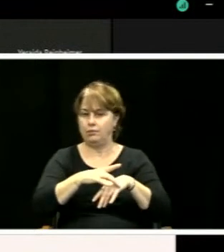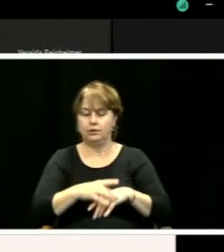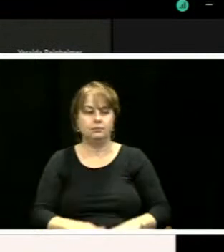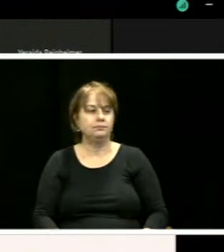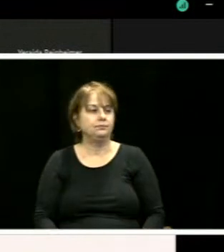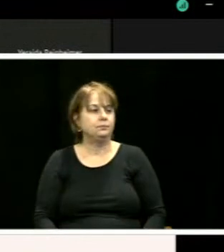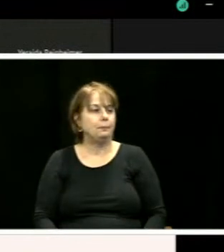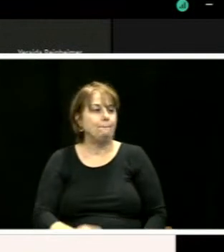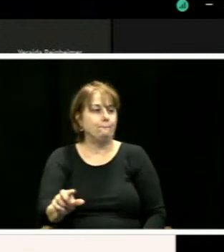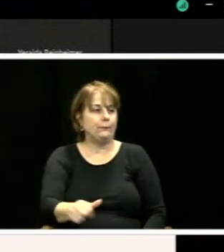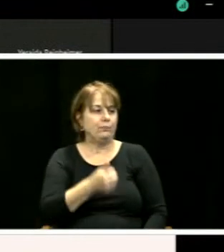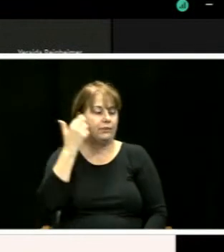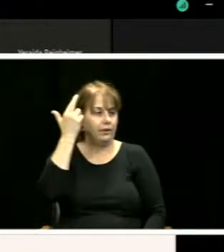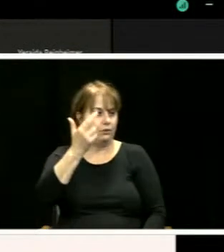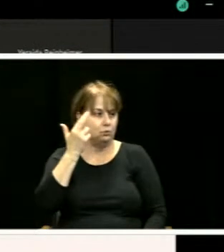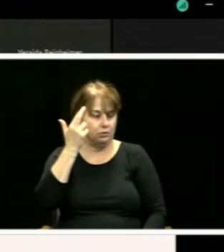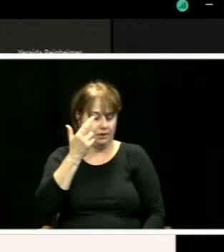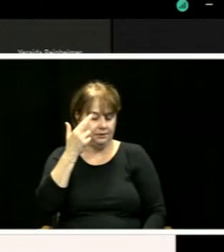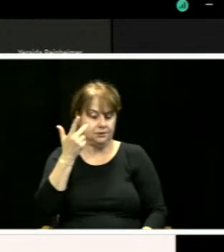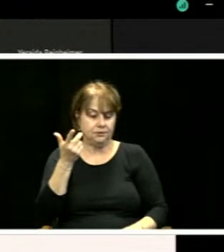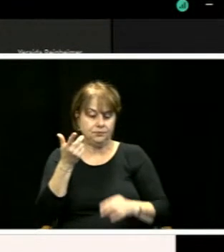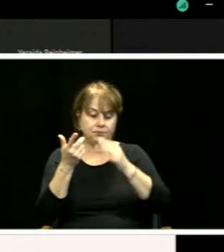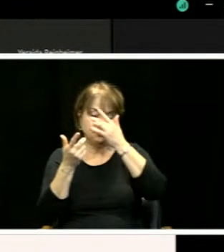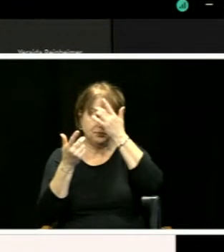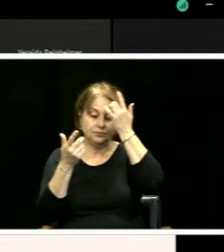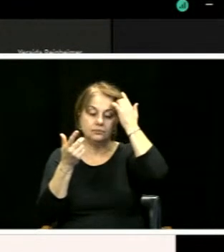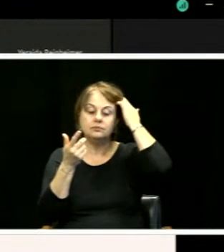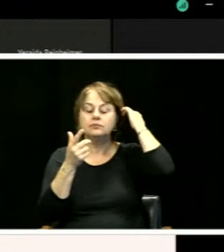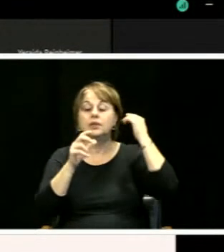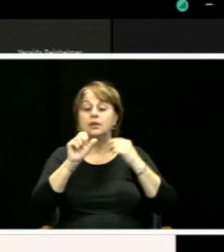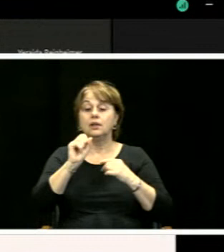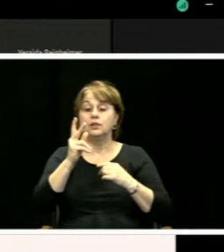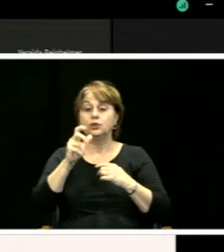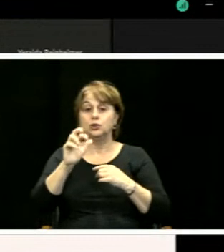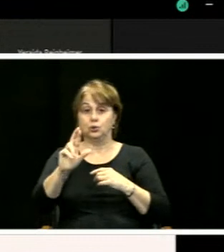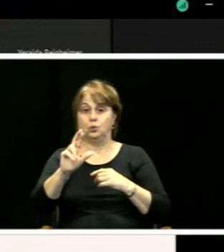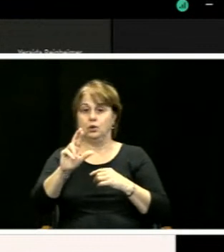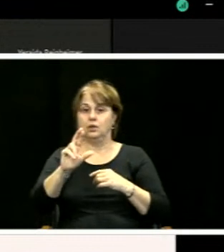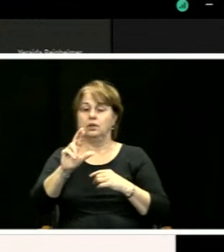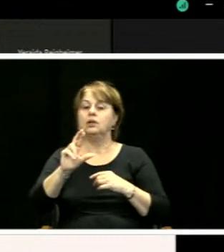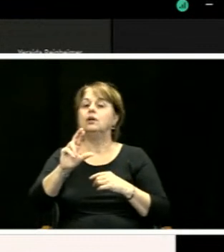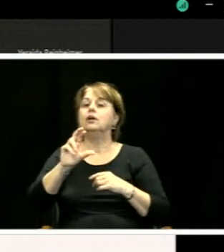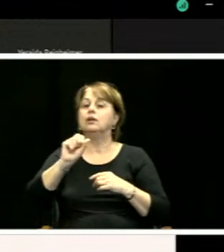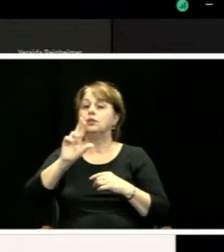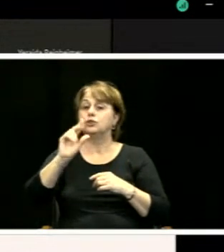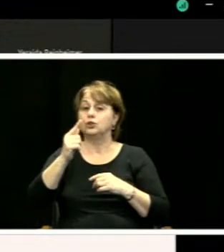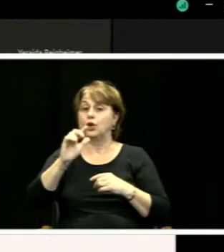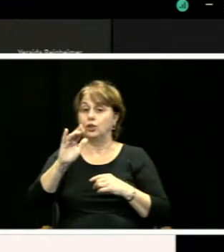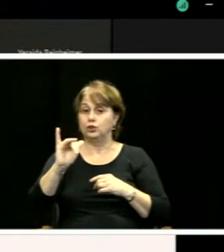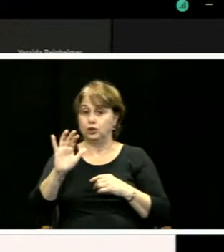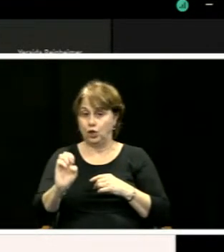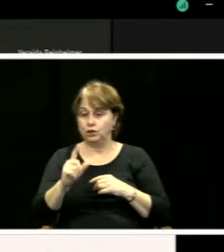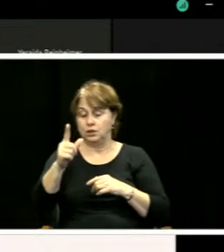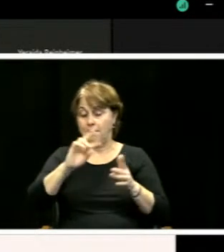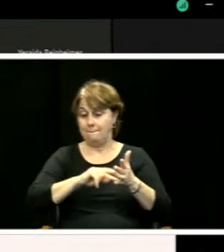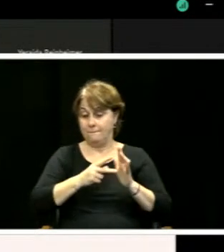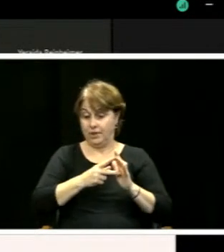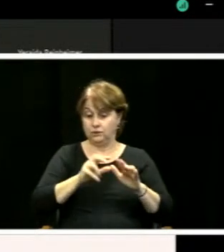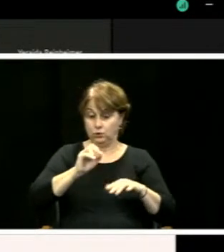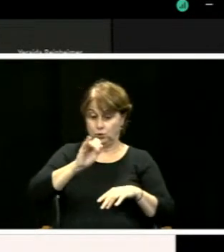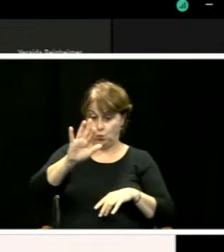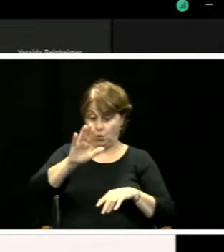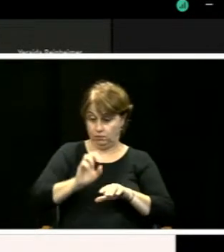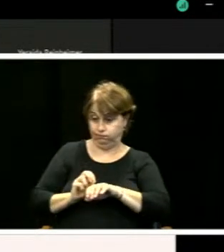for the flooding is, as Mr. Martin mentioned, is sewer surcharging. So the sewer surcharging is separate from the street